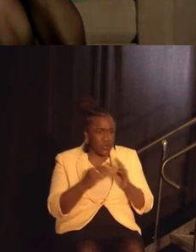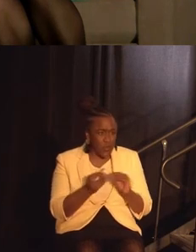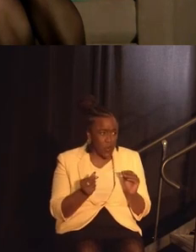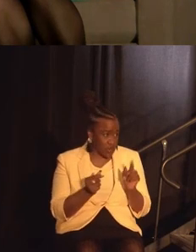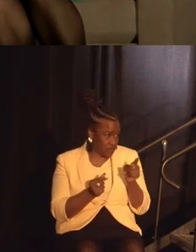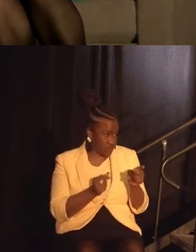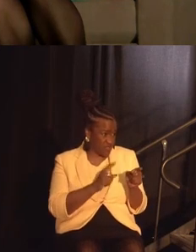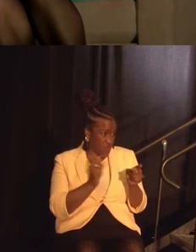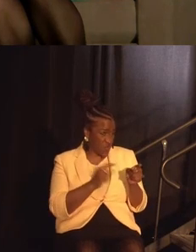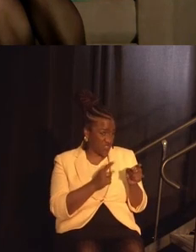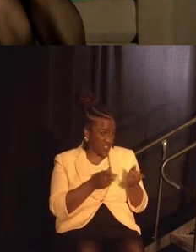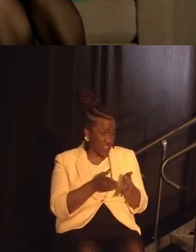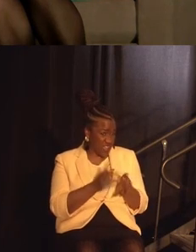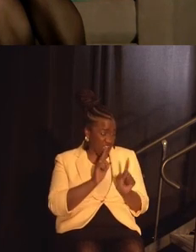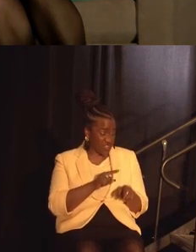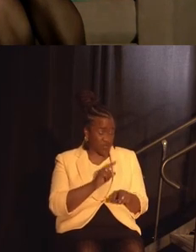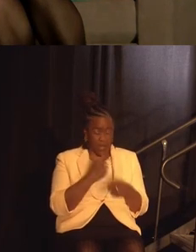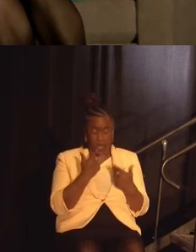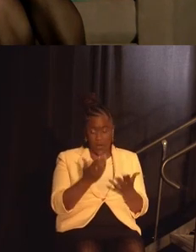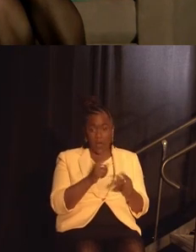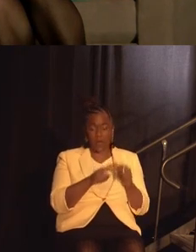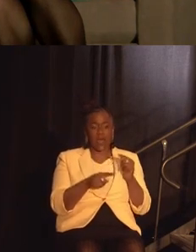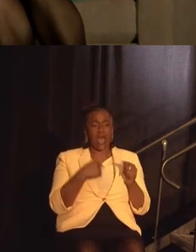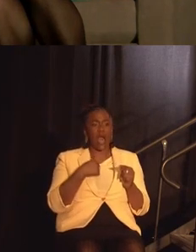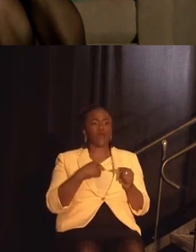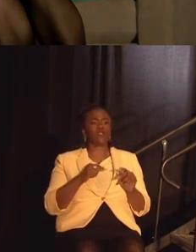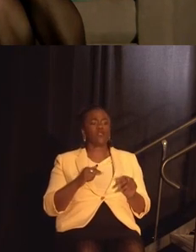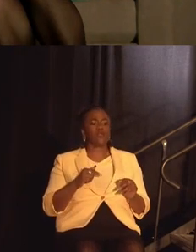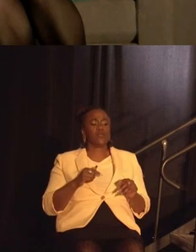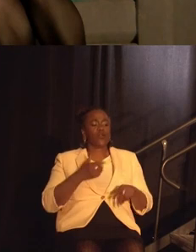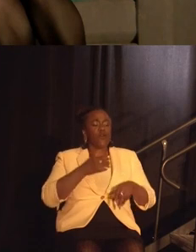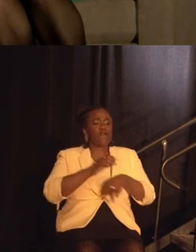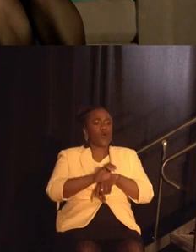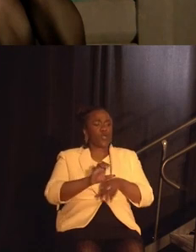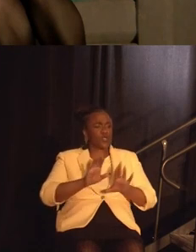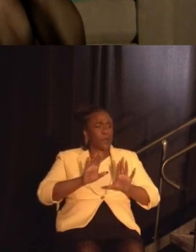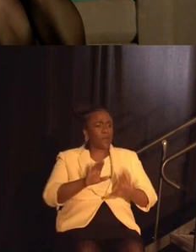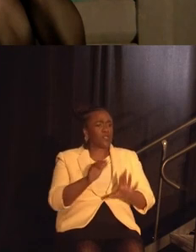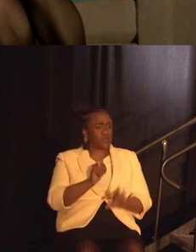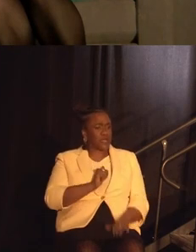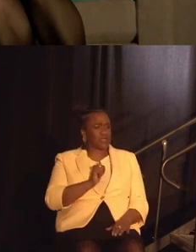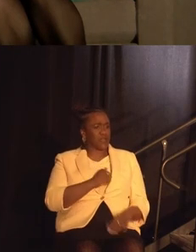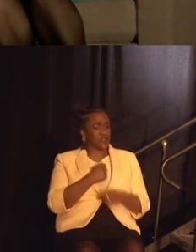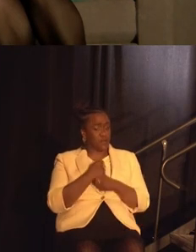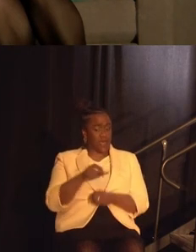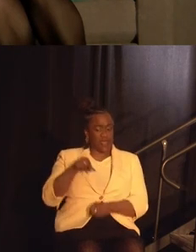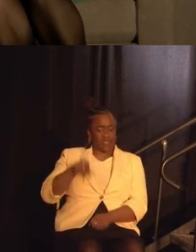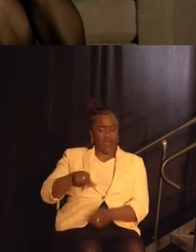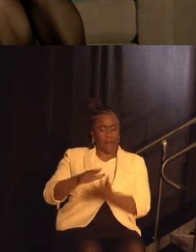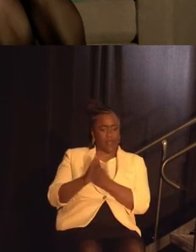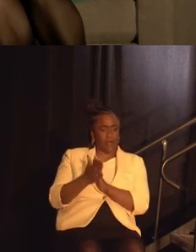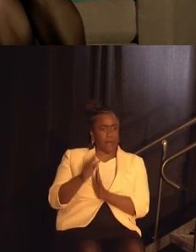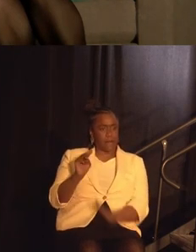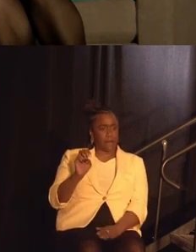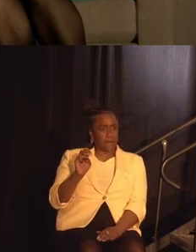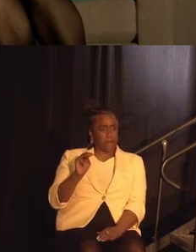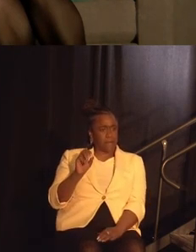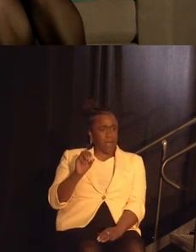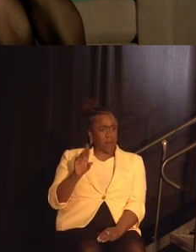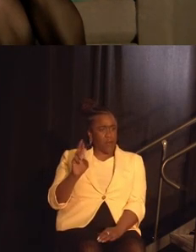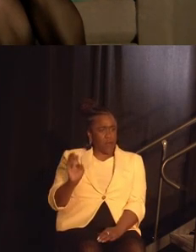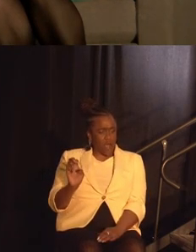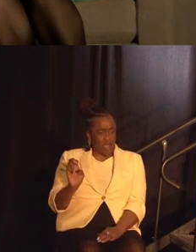that I was forced to like push myself to make a through line, to make this a memoir. And it led me to the